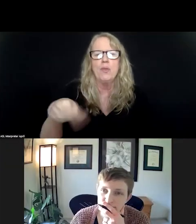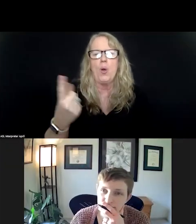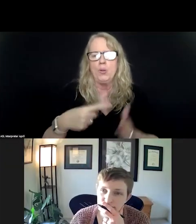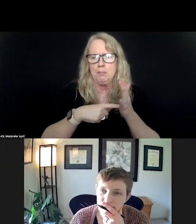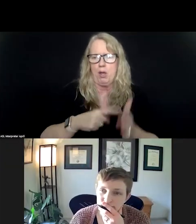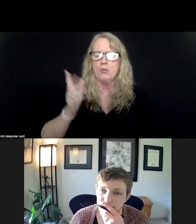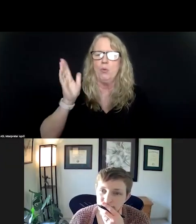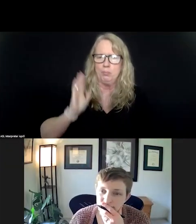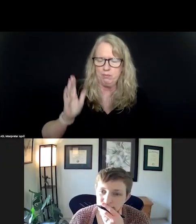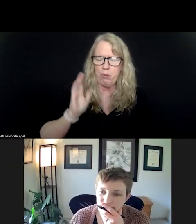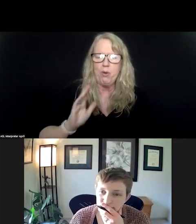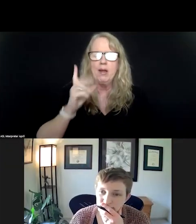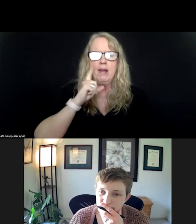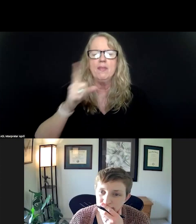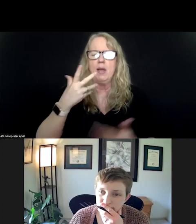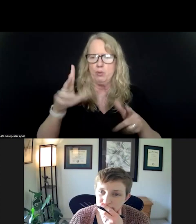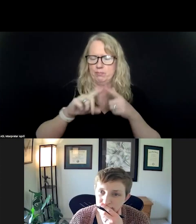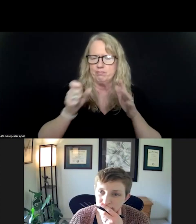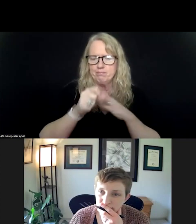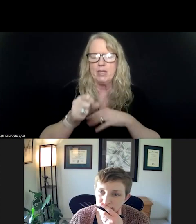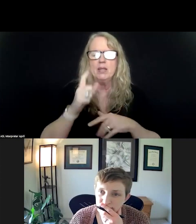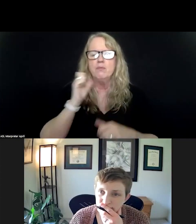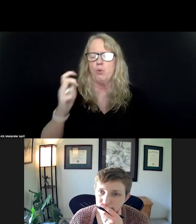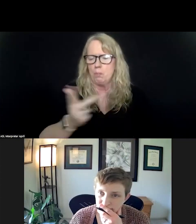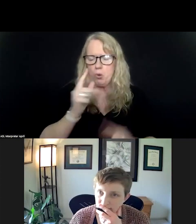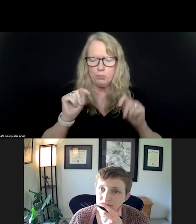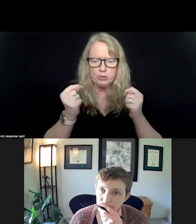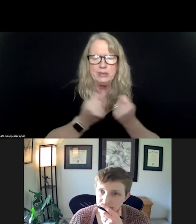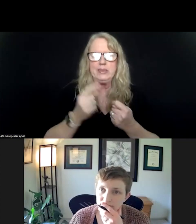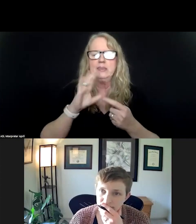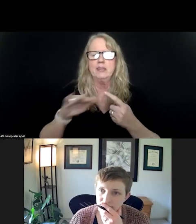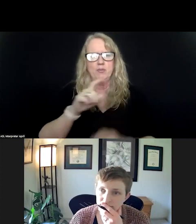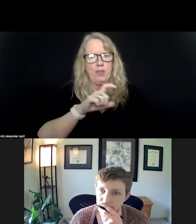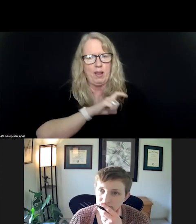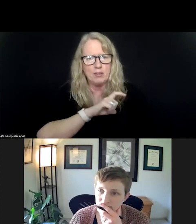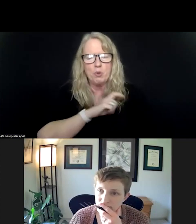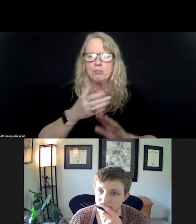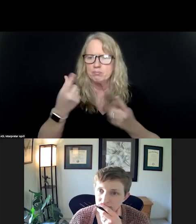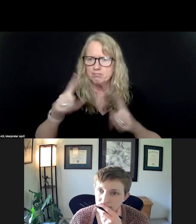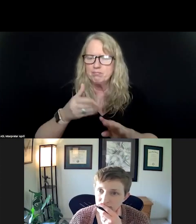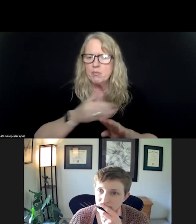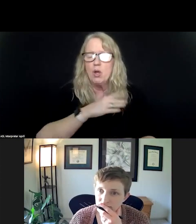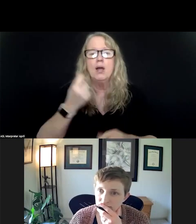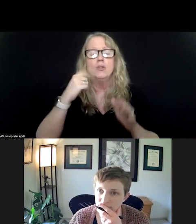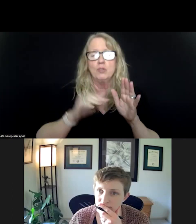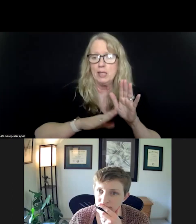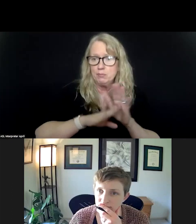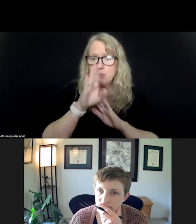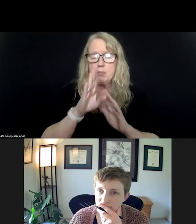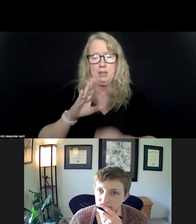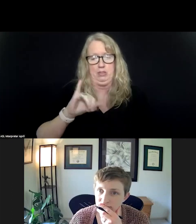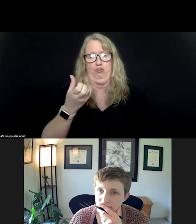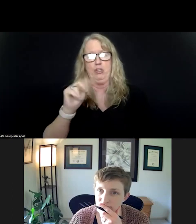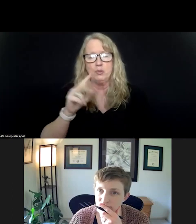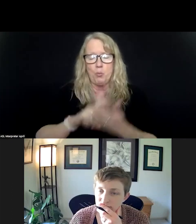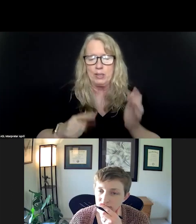We have placed mobile teams in vehicles with law enforcement officers in the past, but right now that's again evolving as Jason mentioned, right?